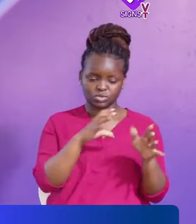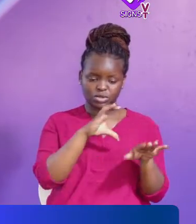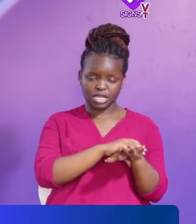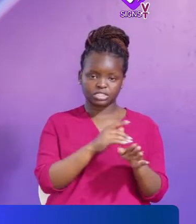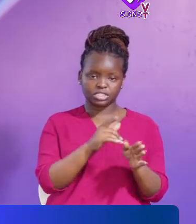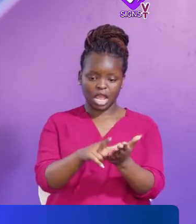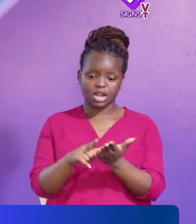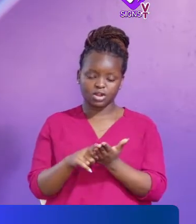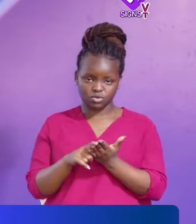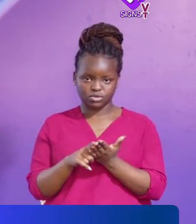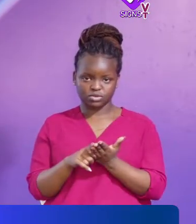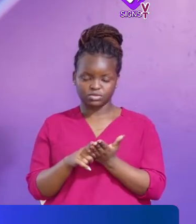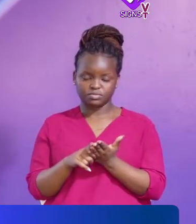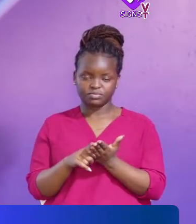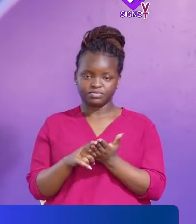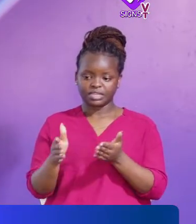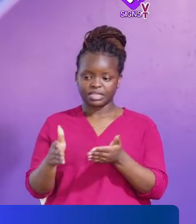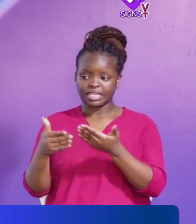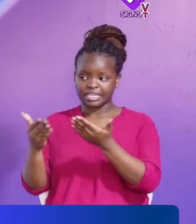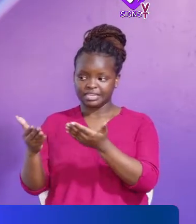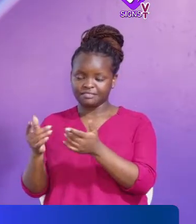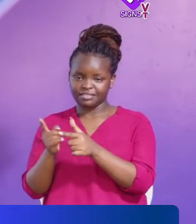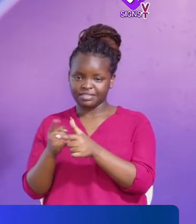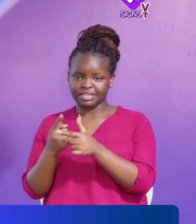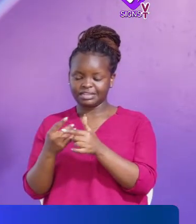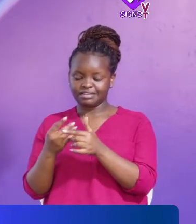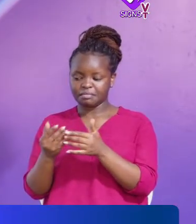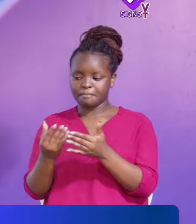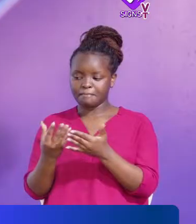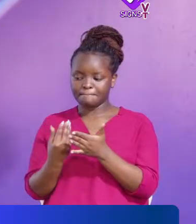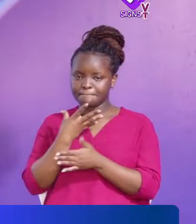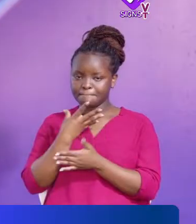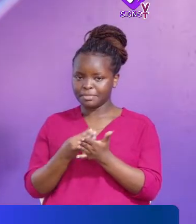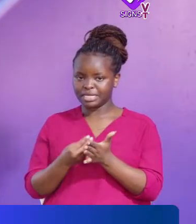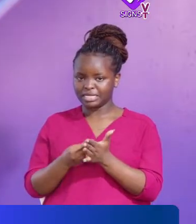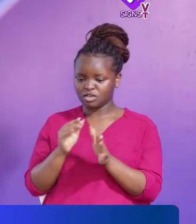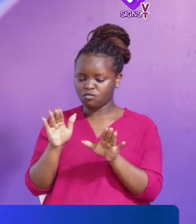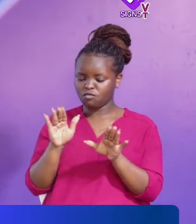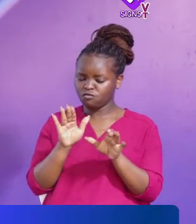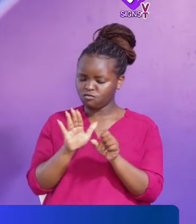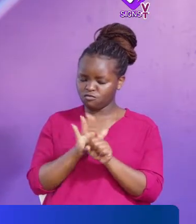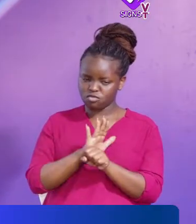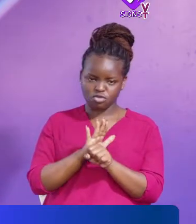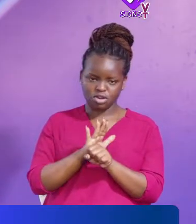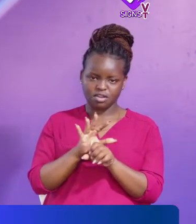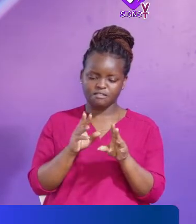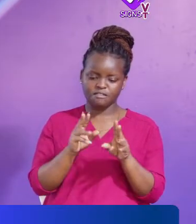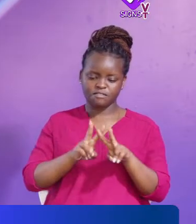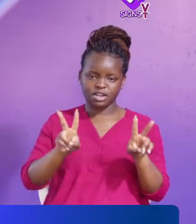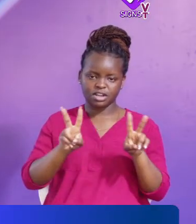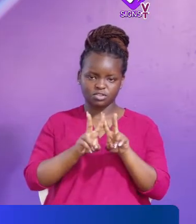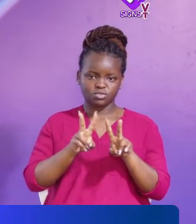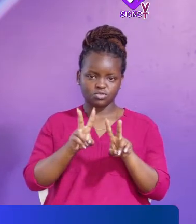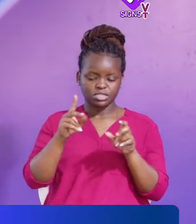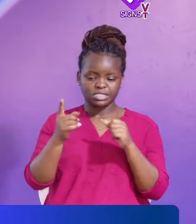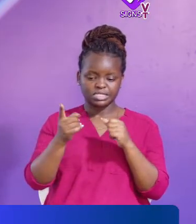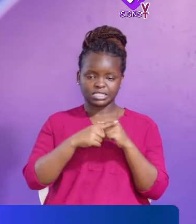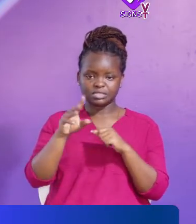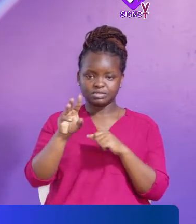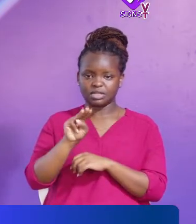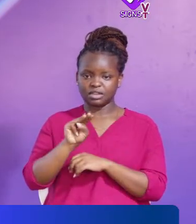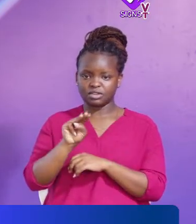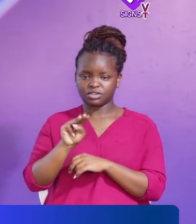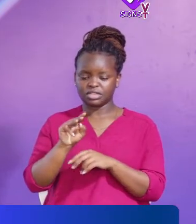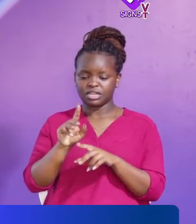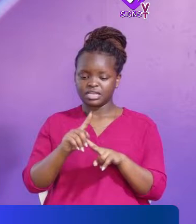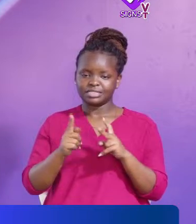as collateral and gave this man, because the guy told him that the total quality value of that land was going to be 6 million. So the guy was supposed to start working